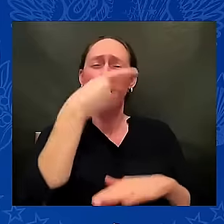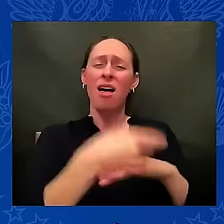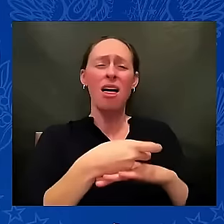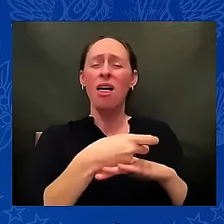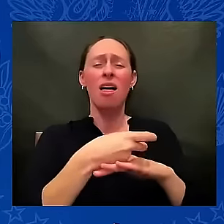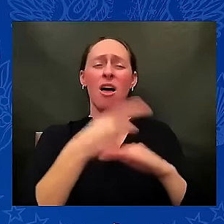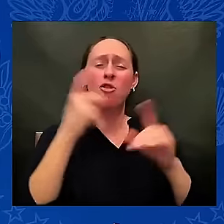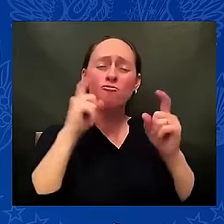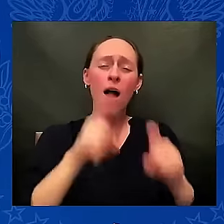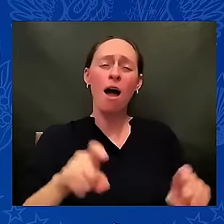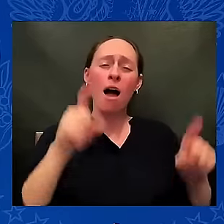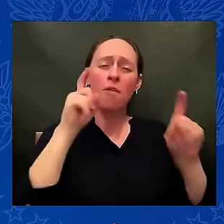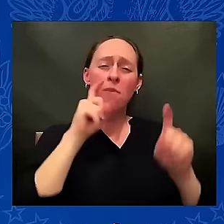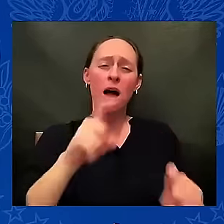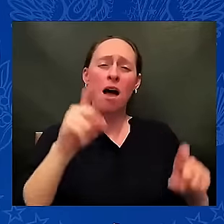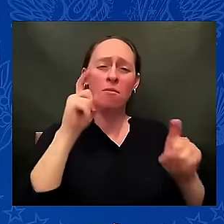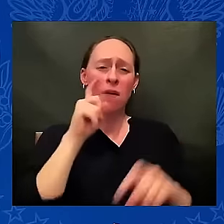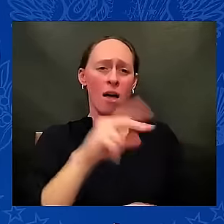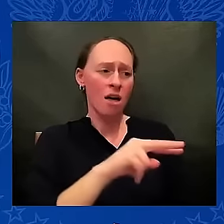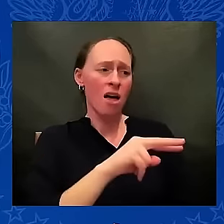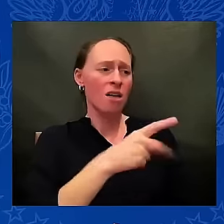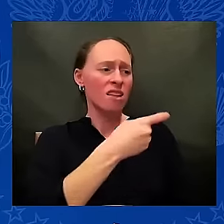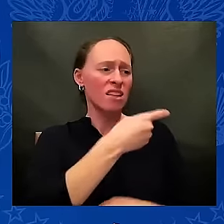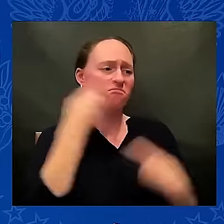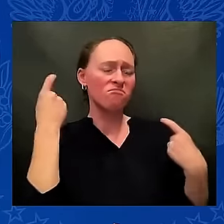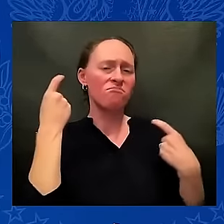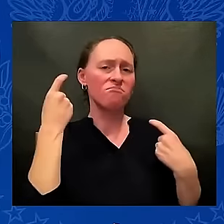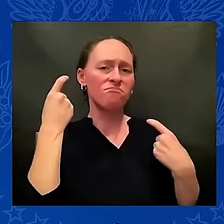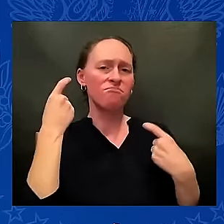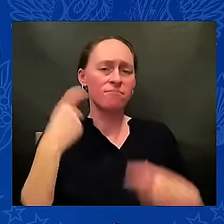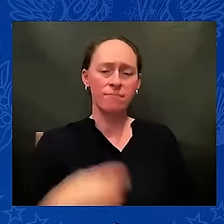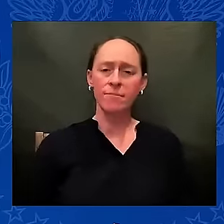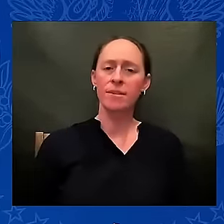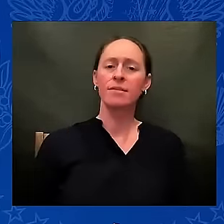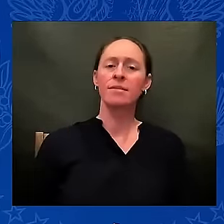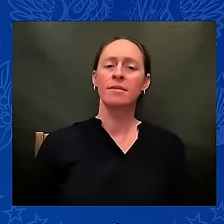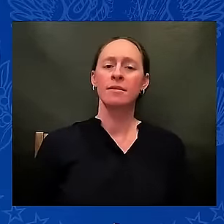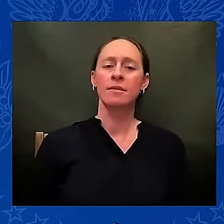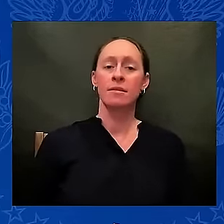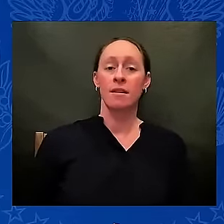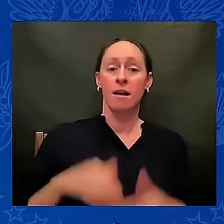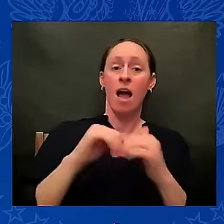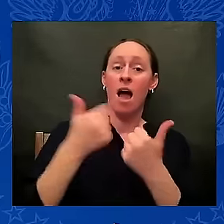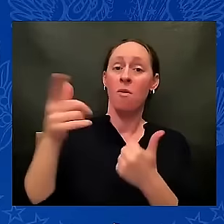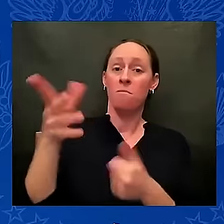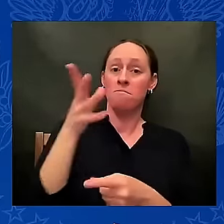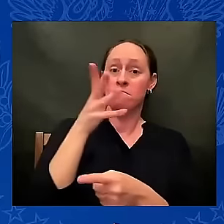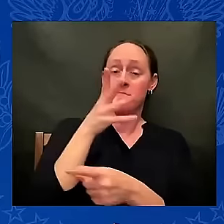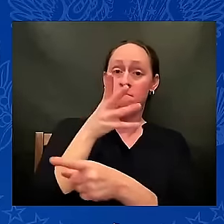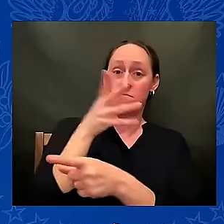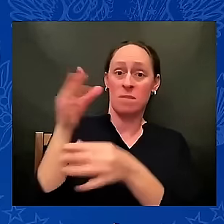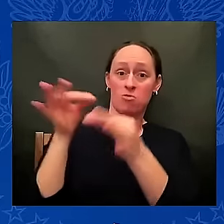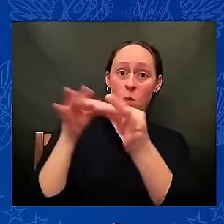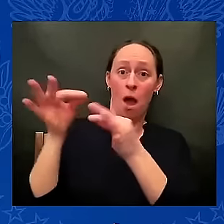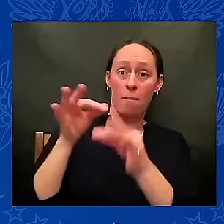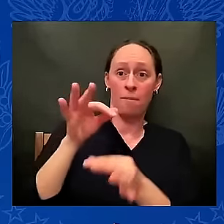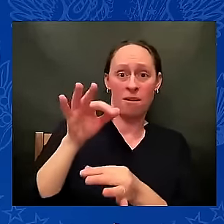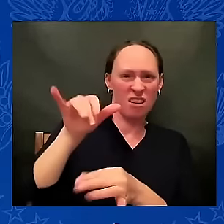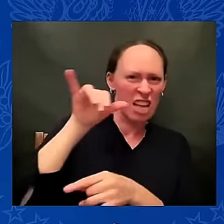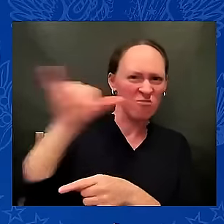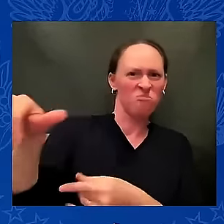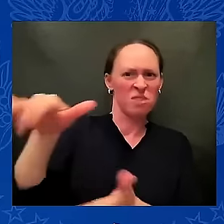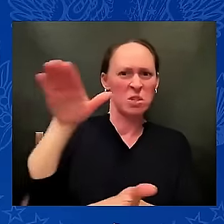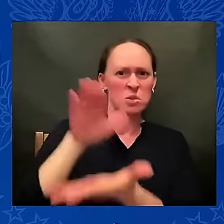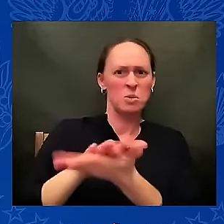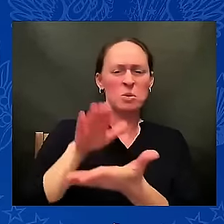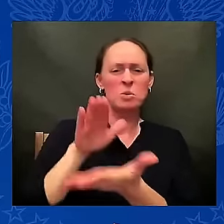survivor describe what it was like at the boarding school. I quote, when I would talk in my tribal